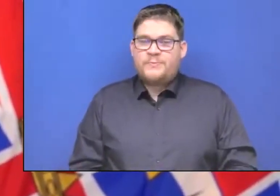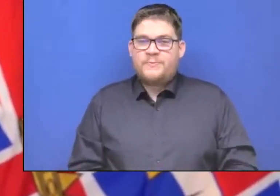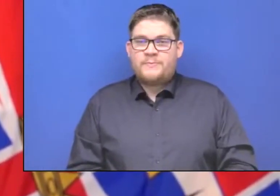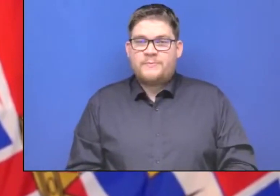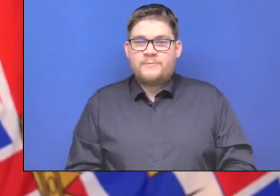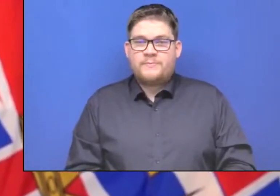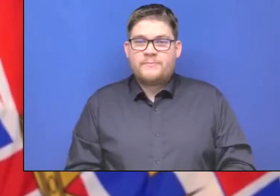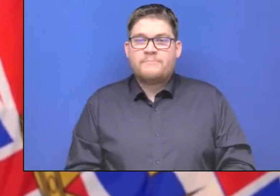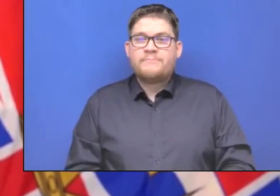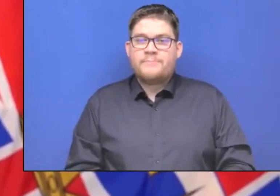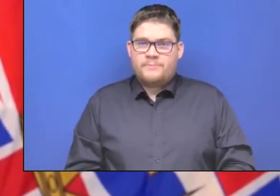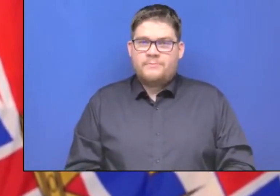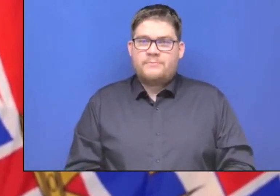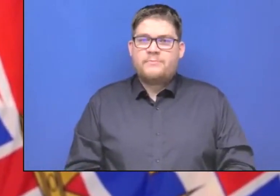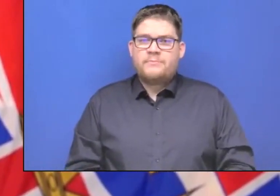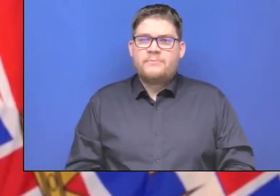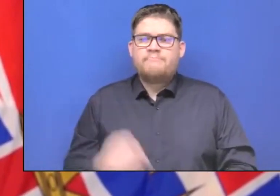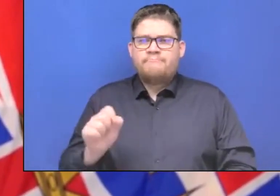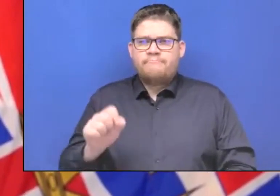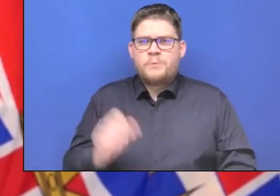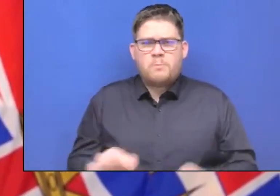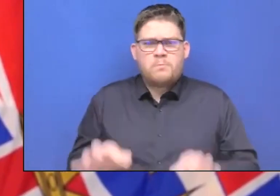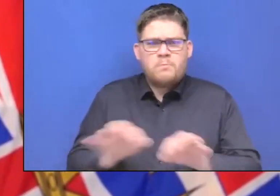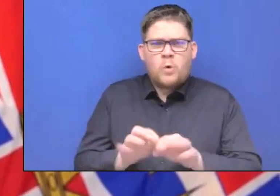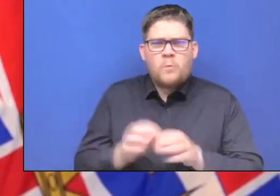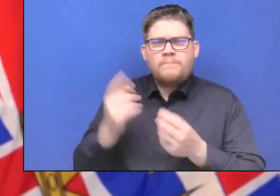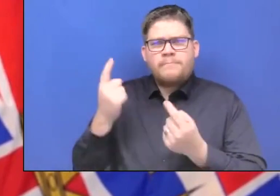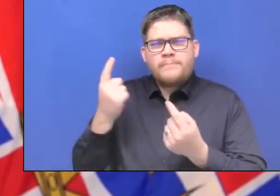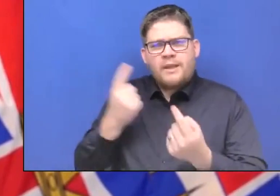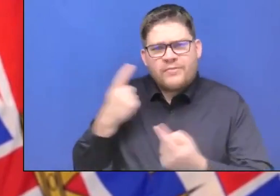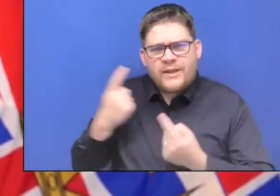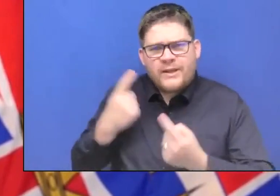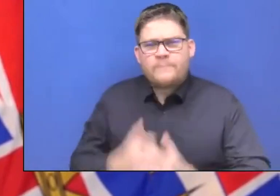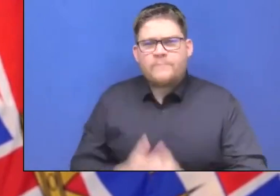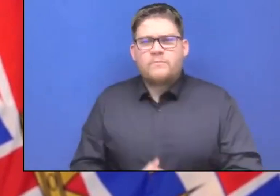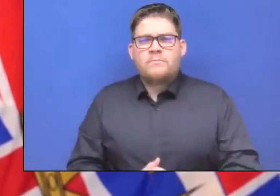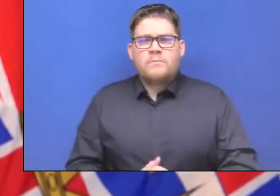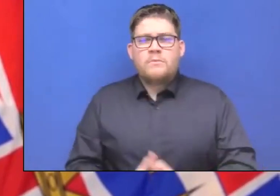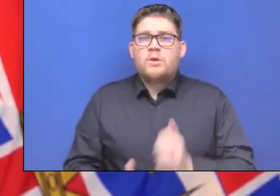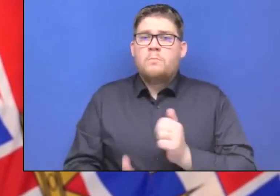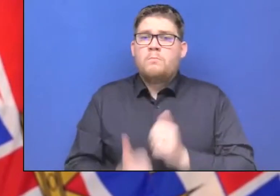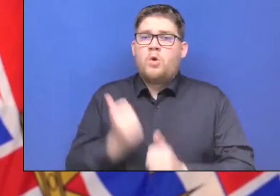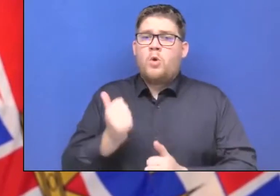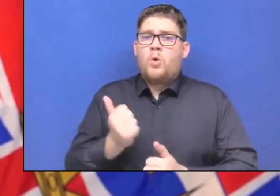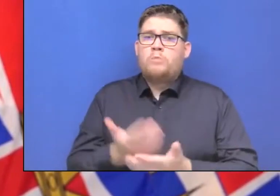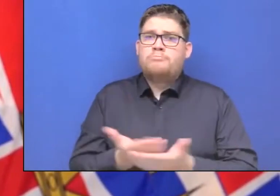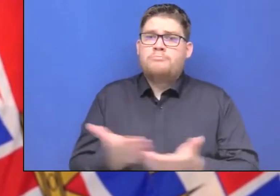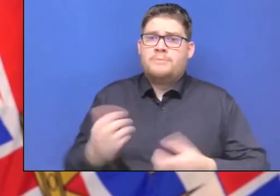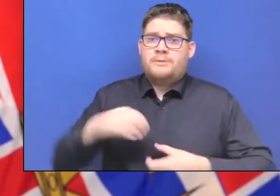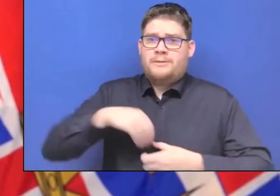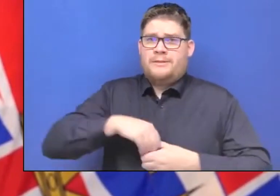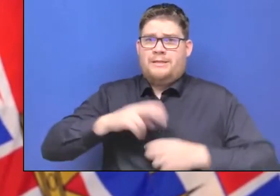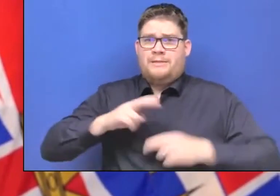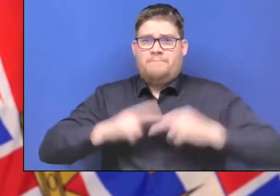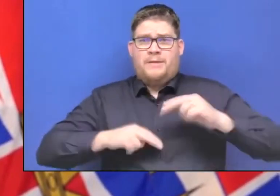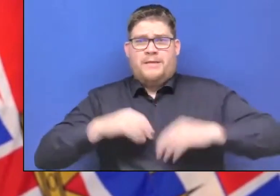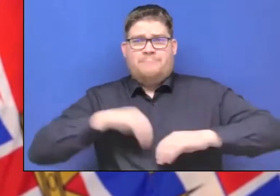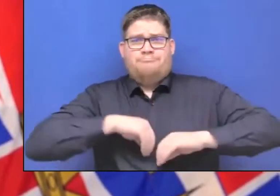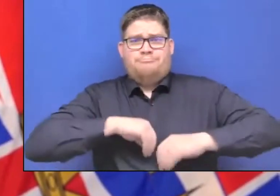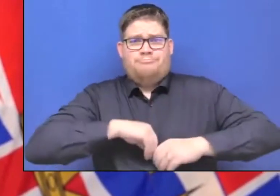that the message that I have is that most of us have good, strong protection, and we don't need a booster dose right